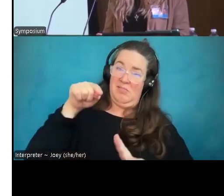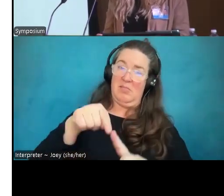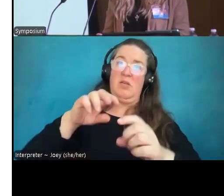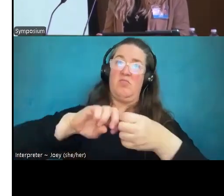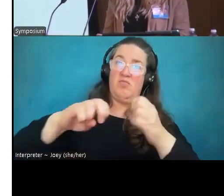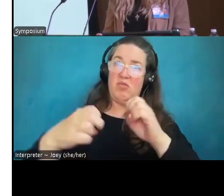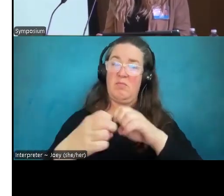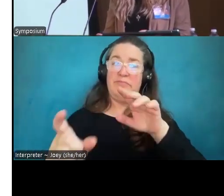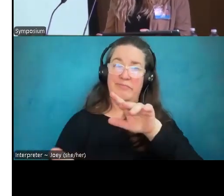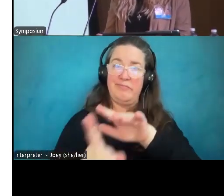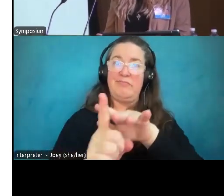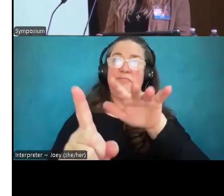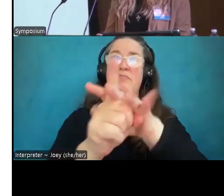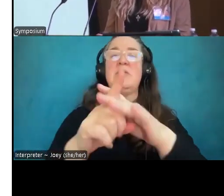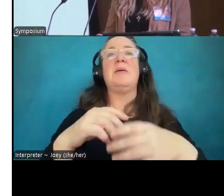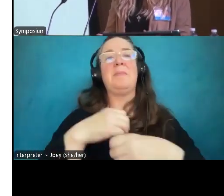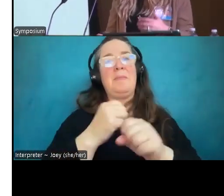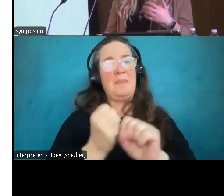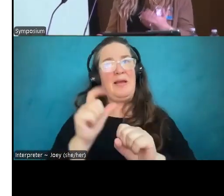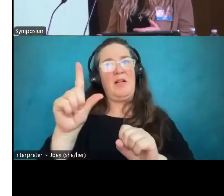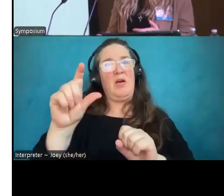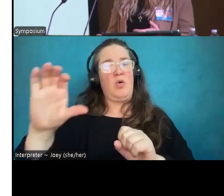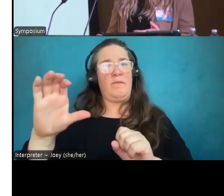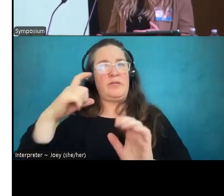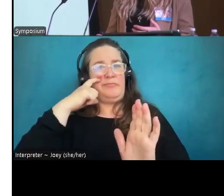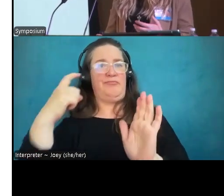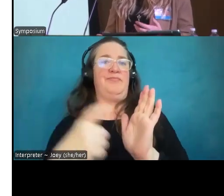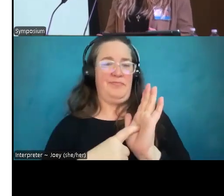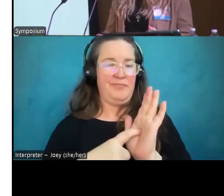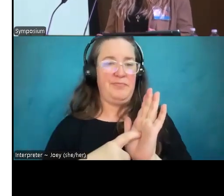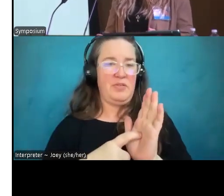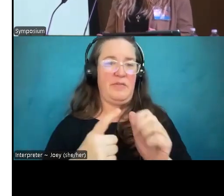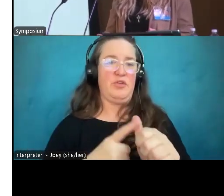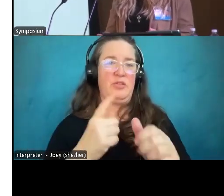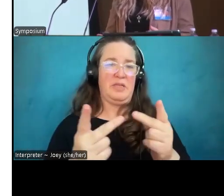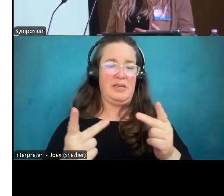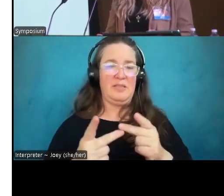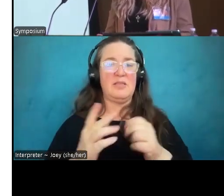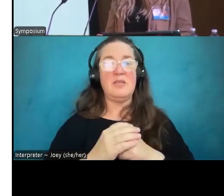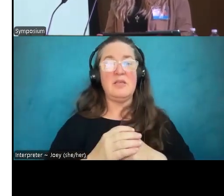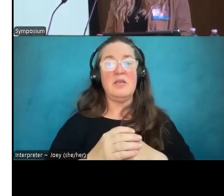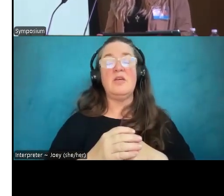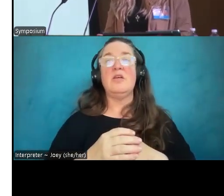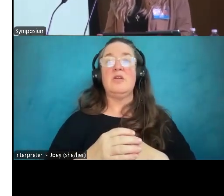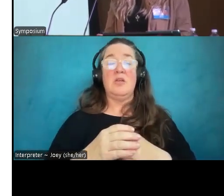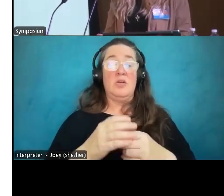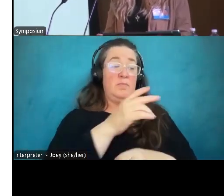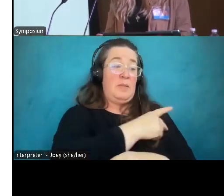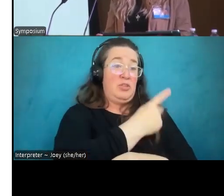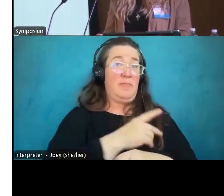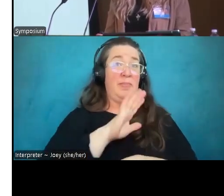place. So the problem story that patients are sharing are really important ones and ones to be